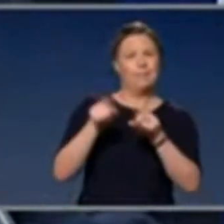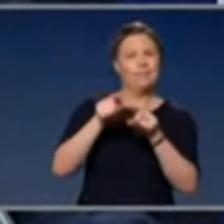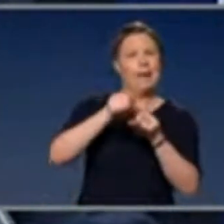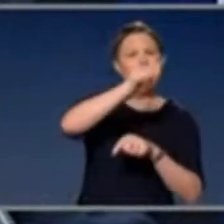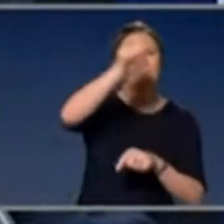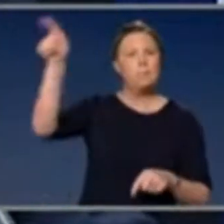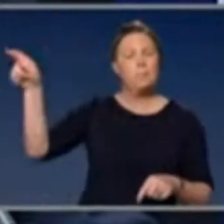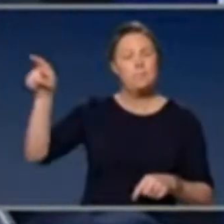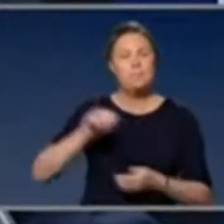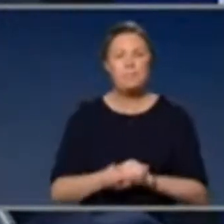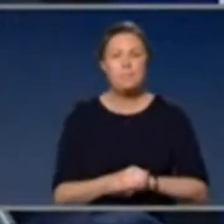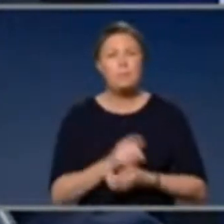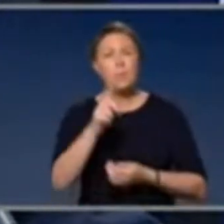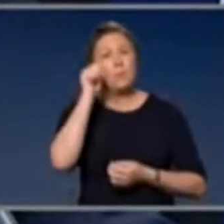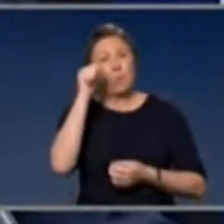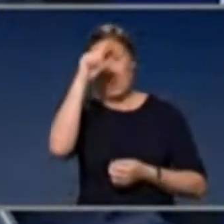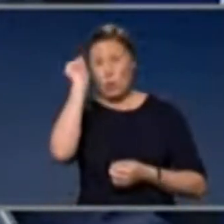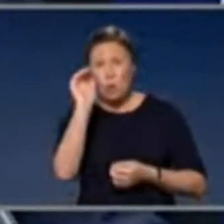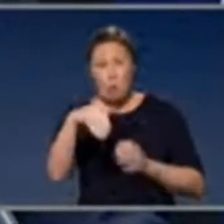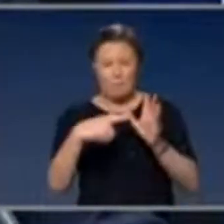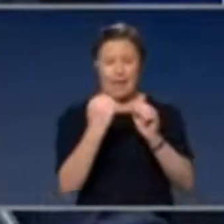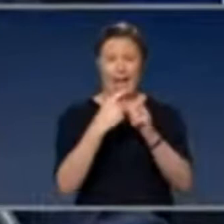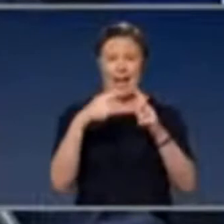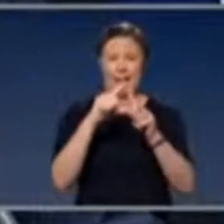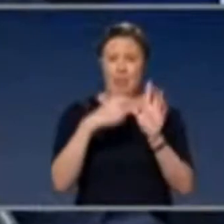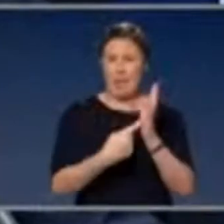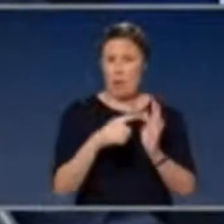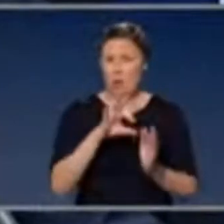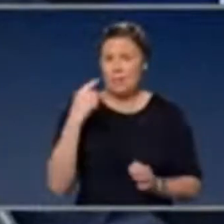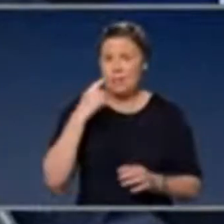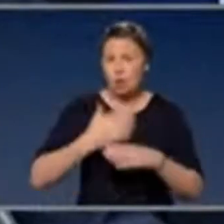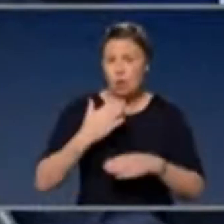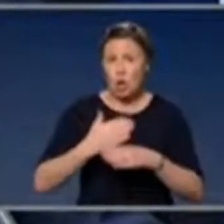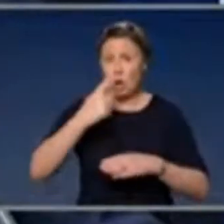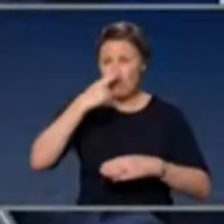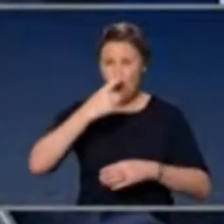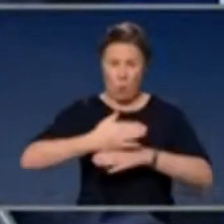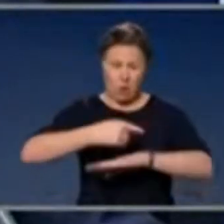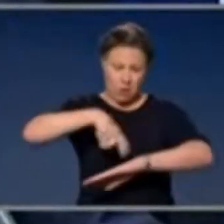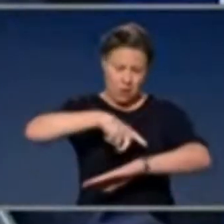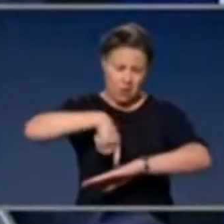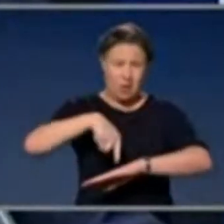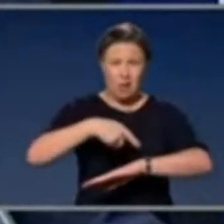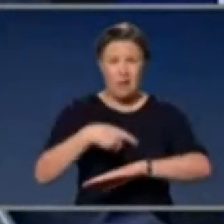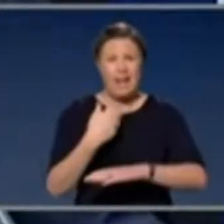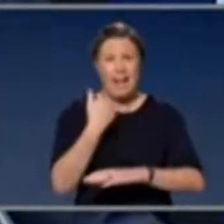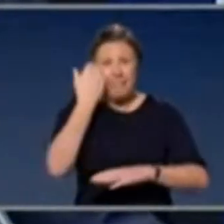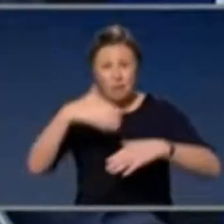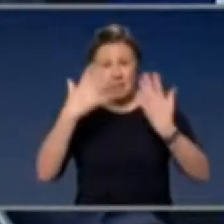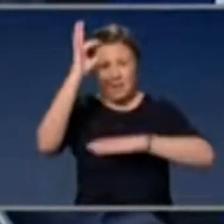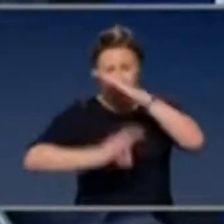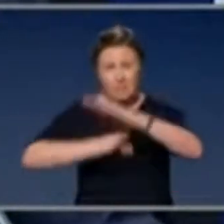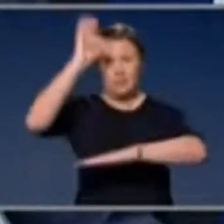very demanding environment in which to be working, Mark. I'm sure you'd agree with that. People are working 24/7 on these issues,